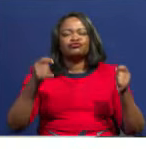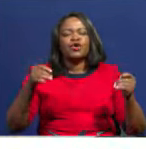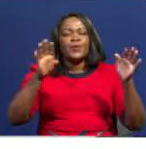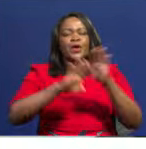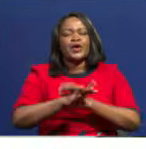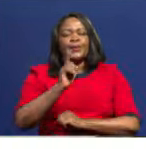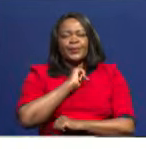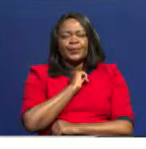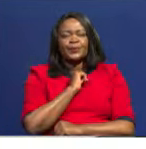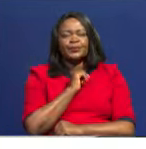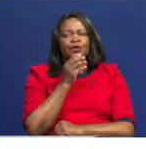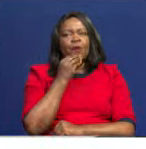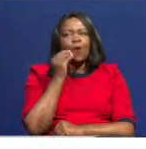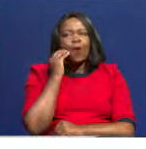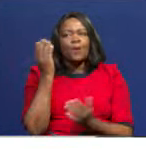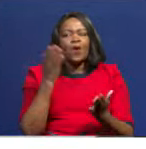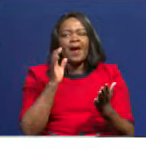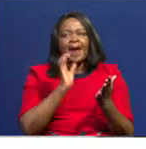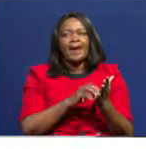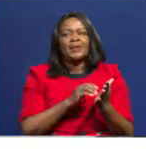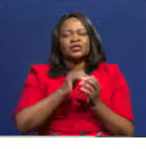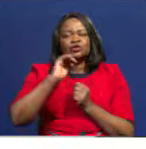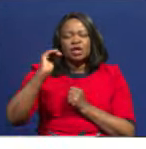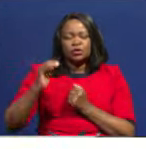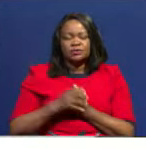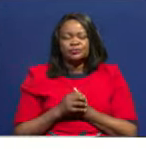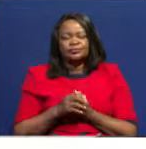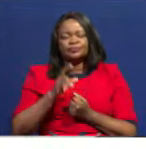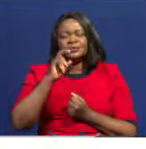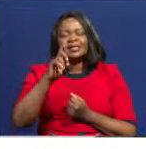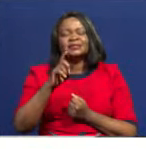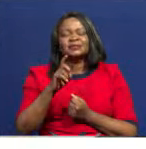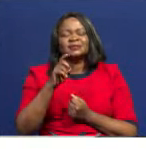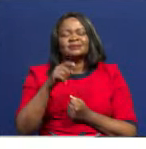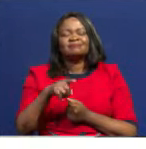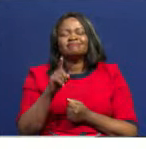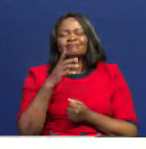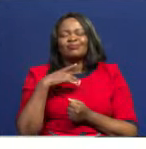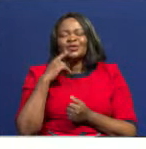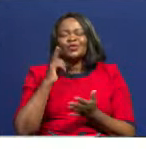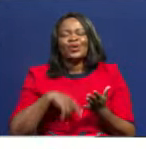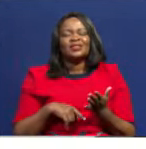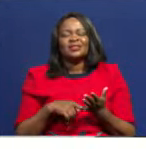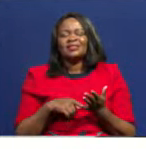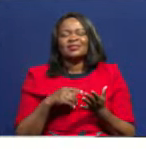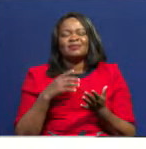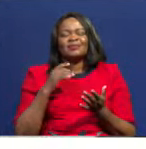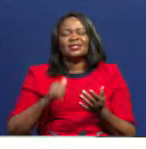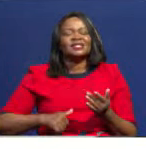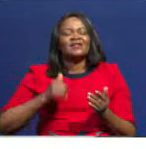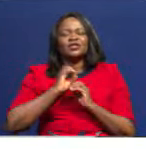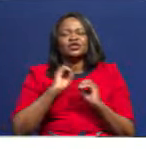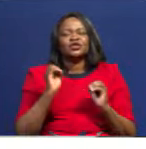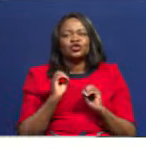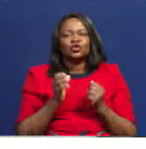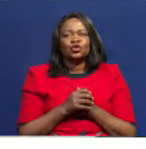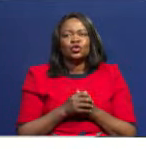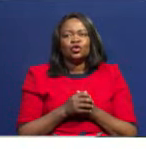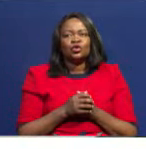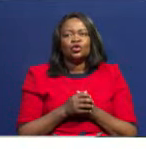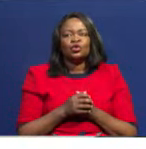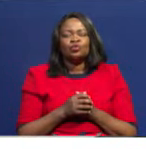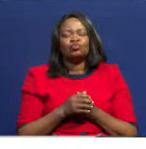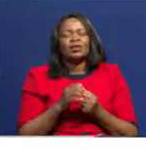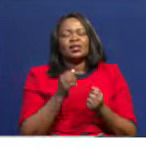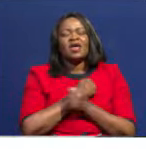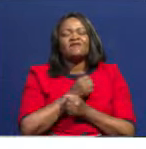rest in his home in Machakos County. Rex has been eulogized as a selfless person with a passion for